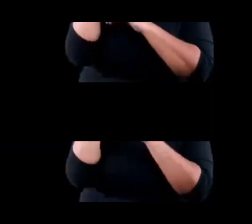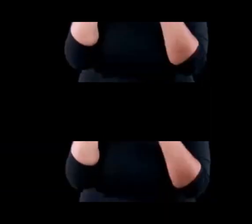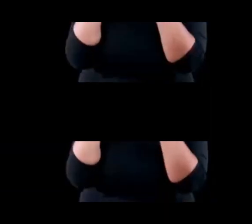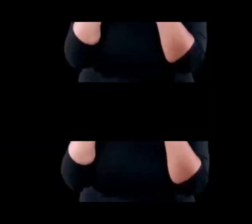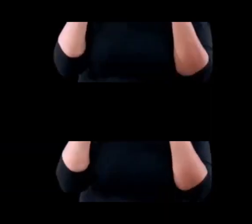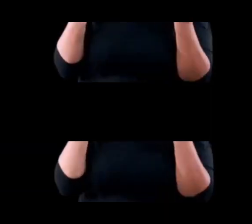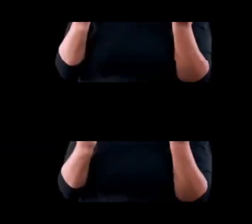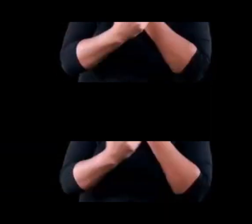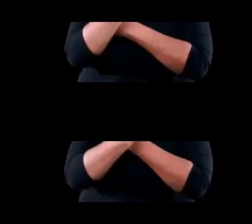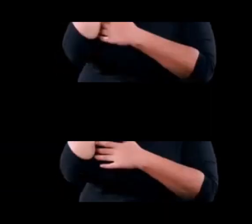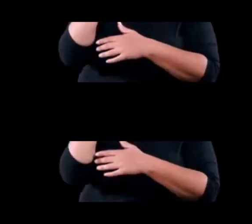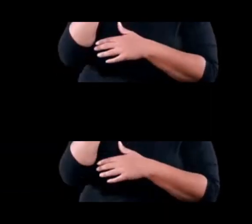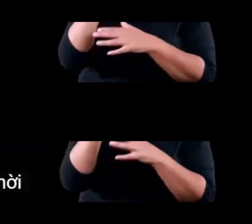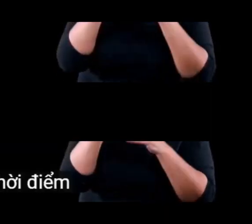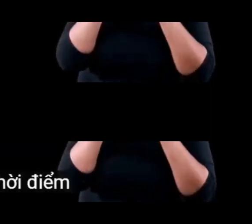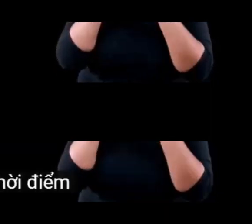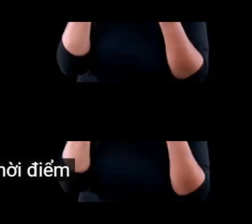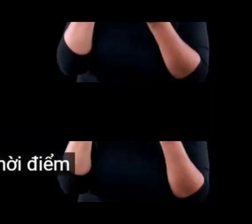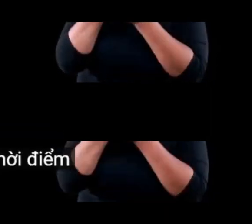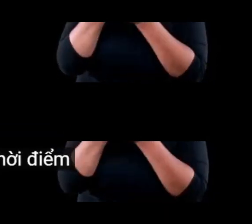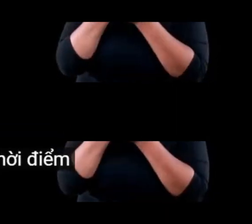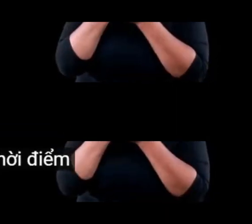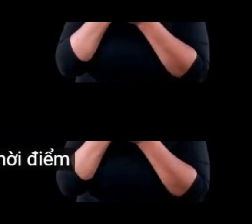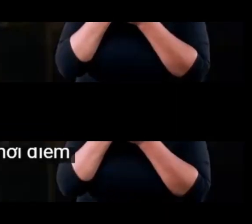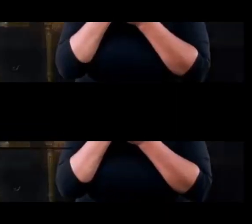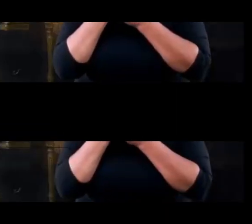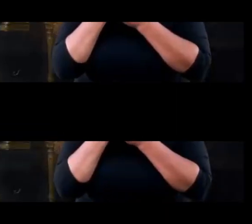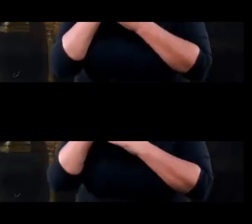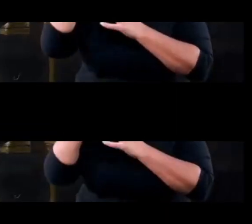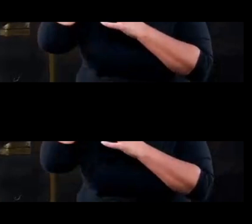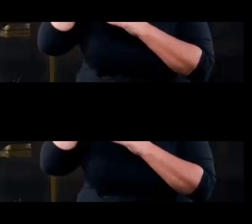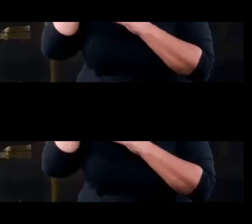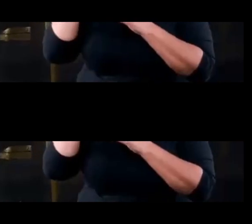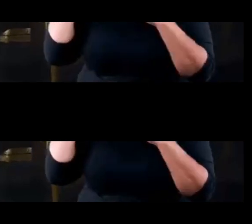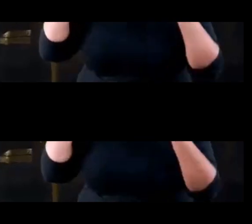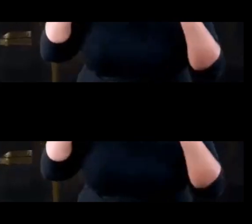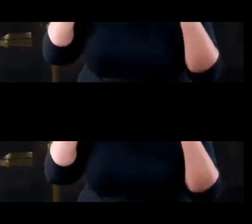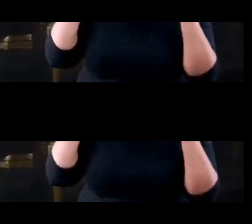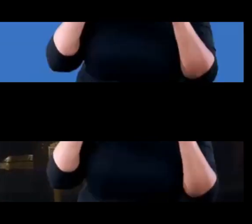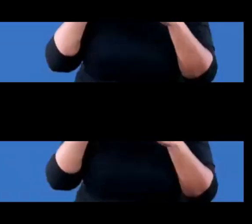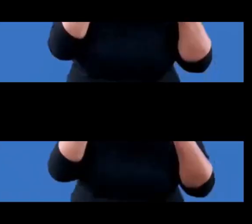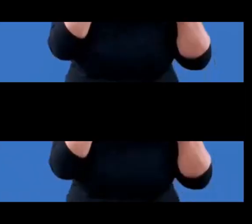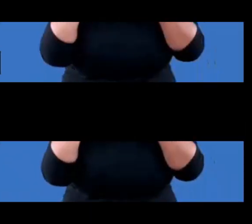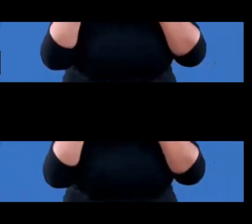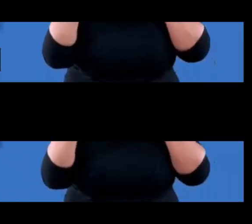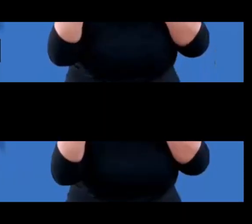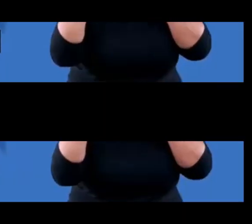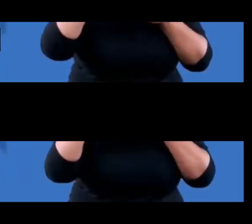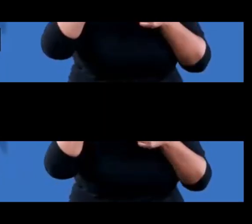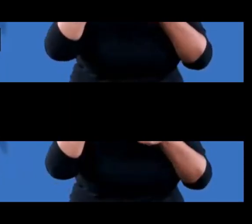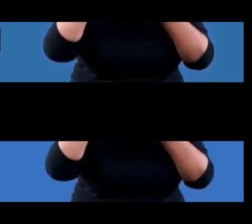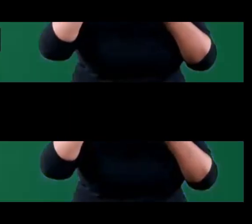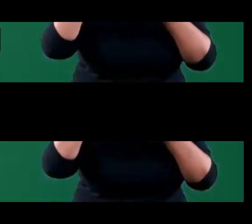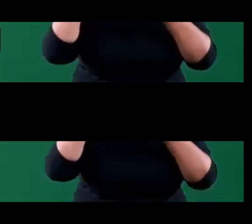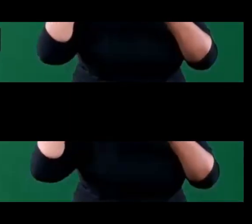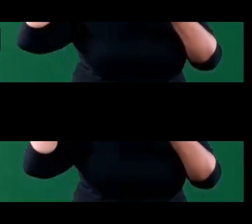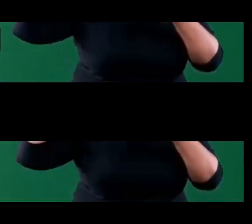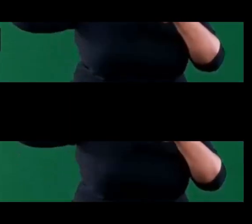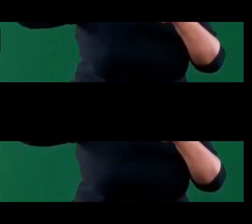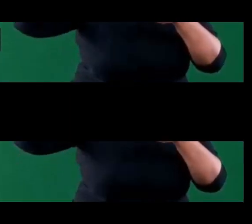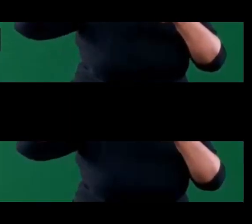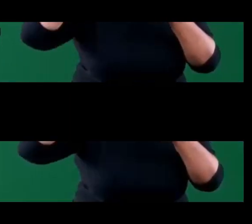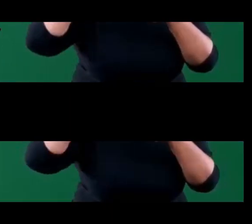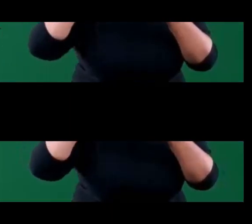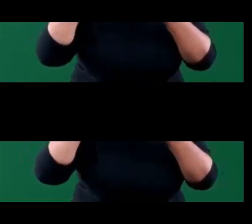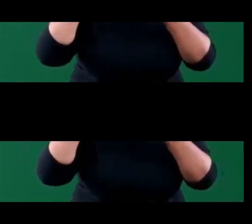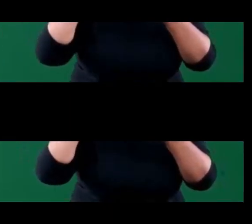That was a lot of money, especially back then. Many of the American leaders, like George Washington, did not agree with